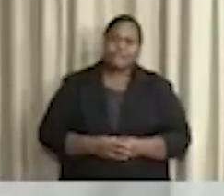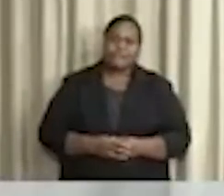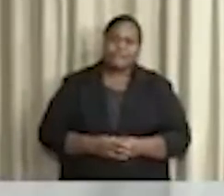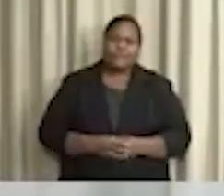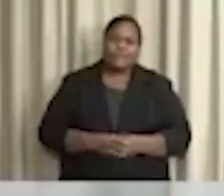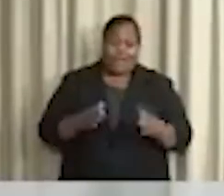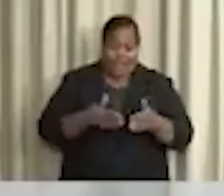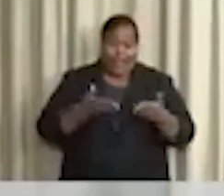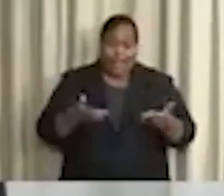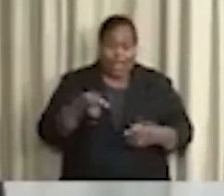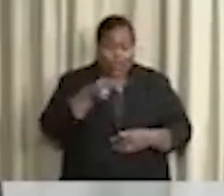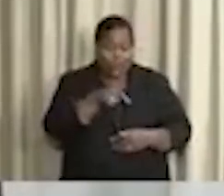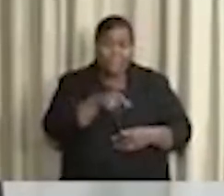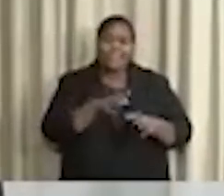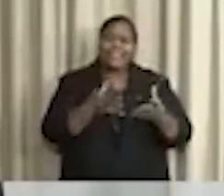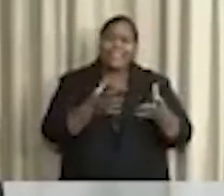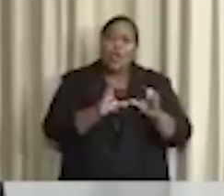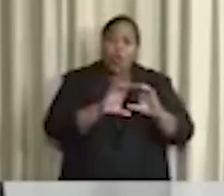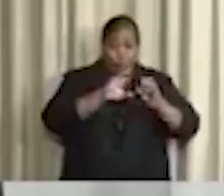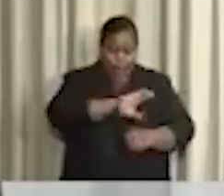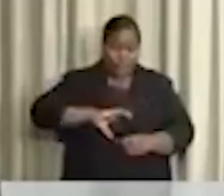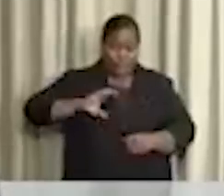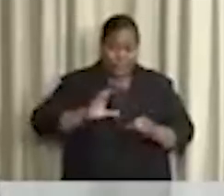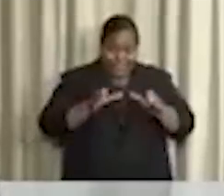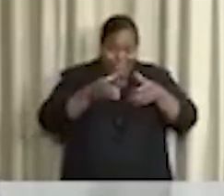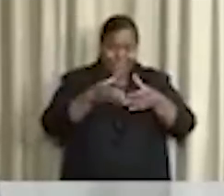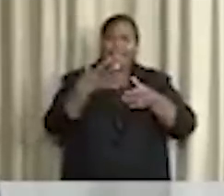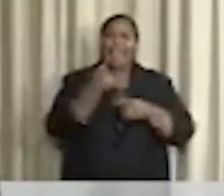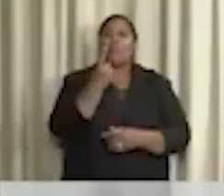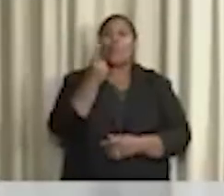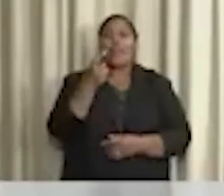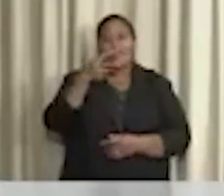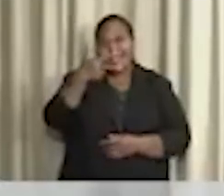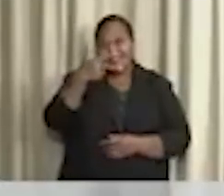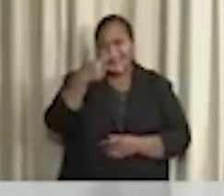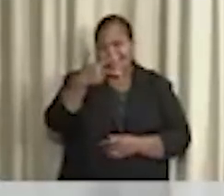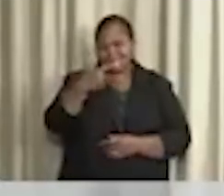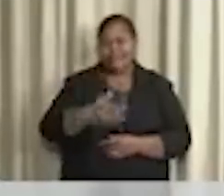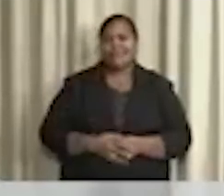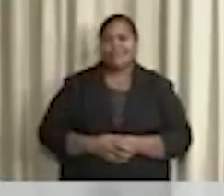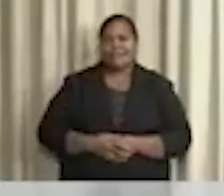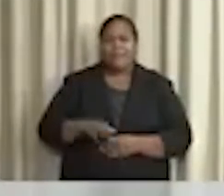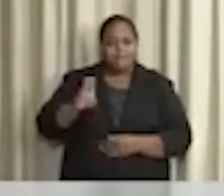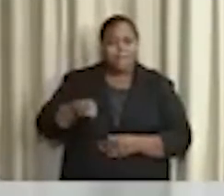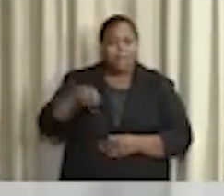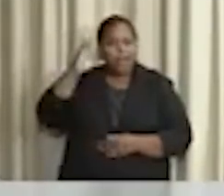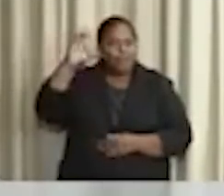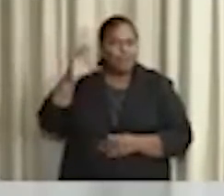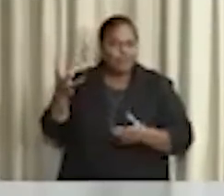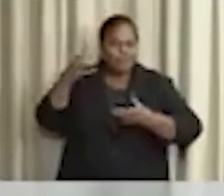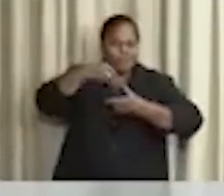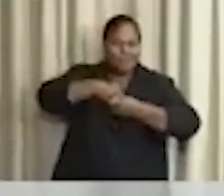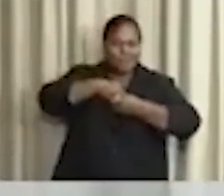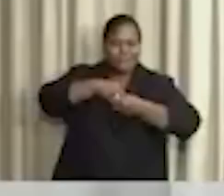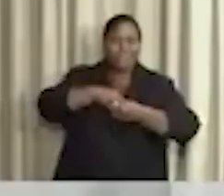Currently, the Codex Alimentarius Commission has 188 Codex member countries and